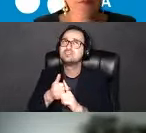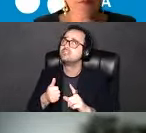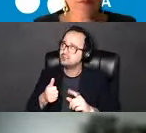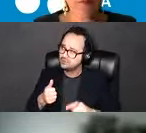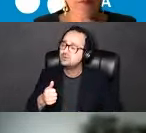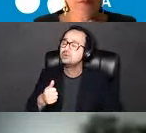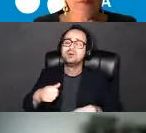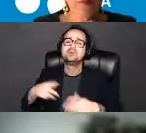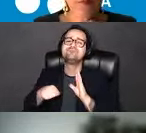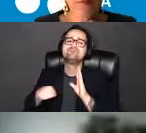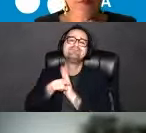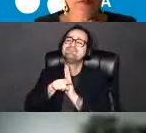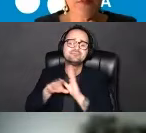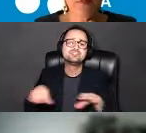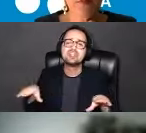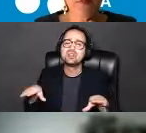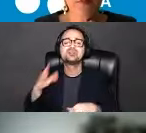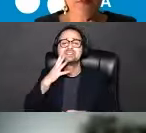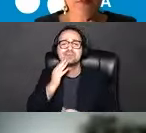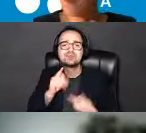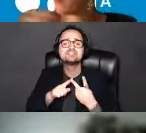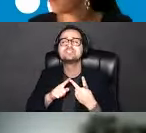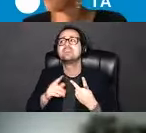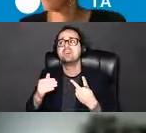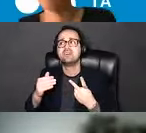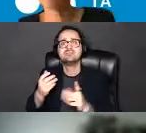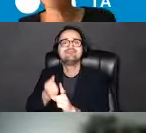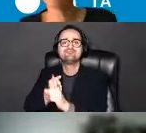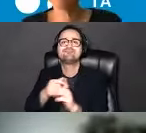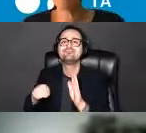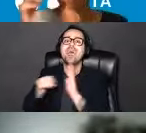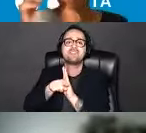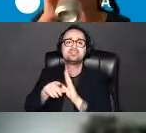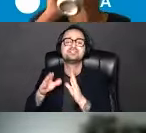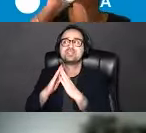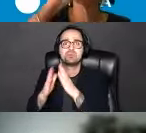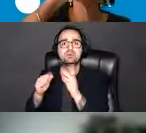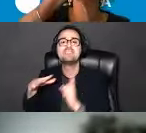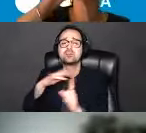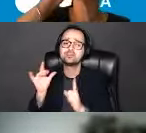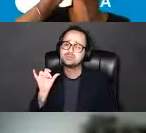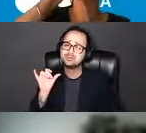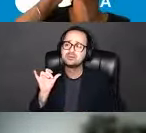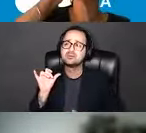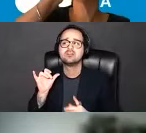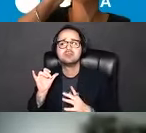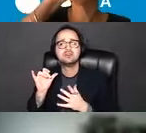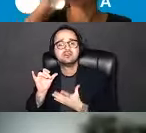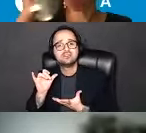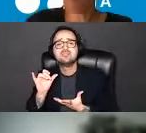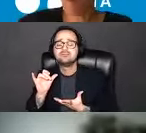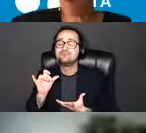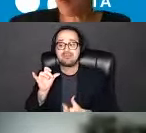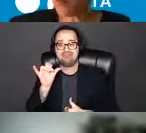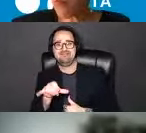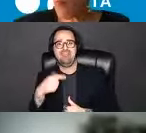childhood experience. It has created an adverse community environment. And so that's what we're